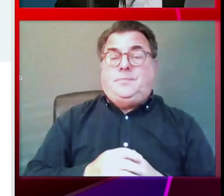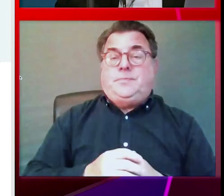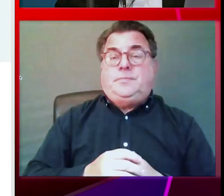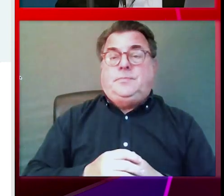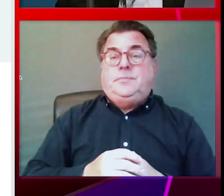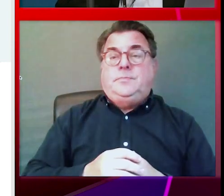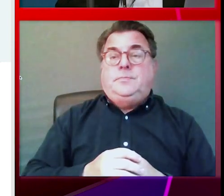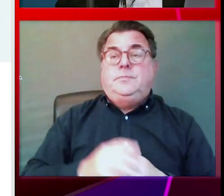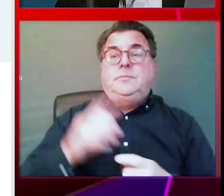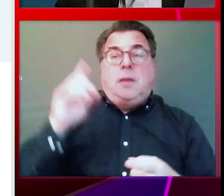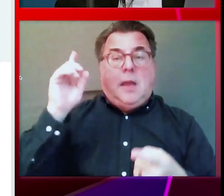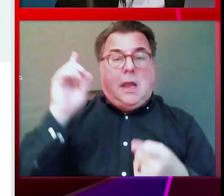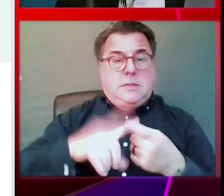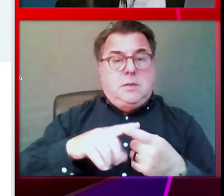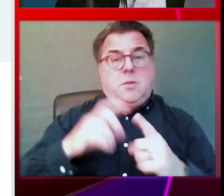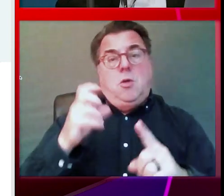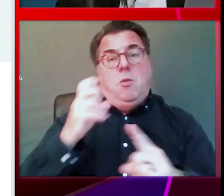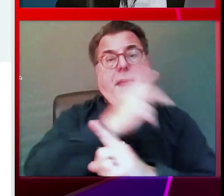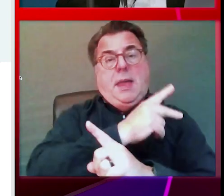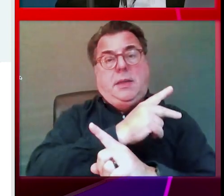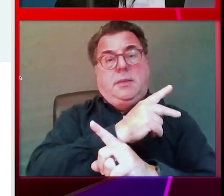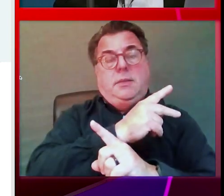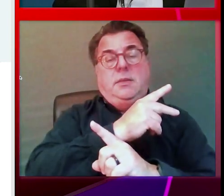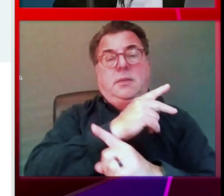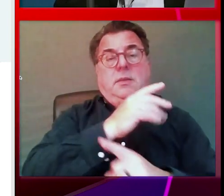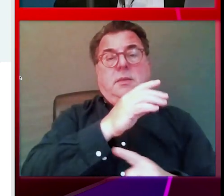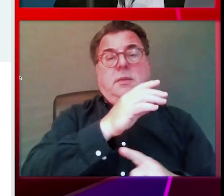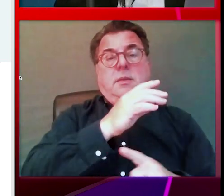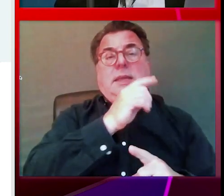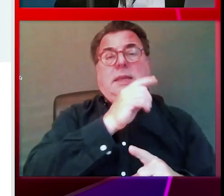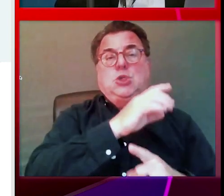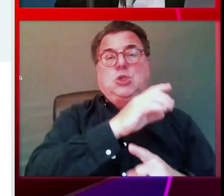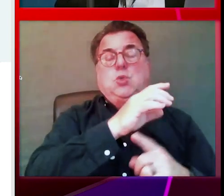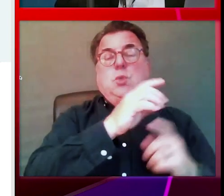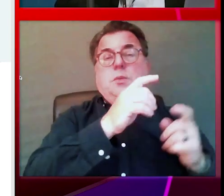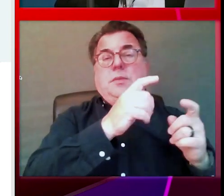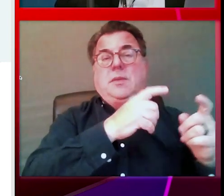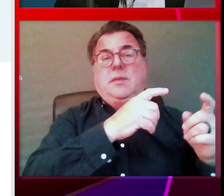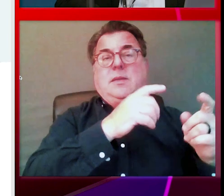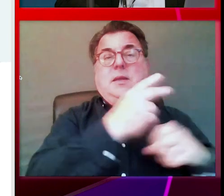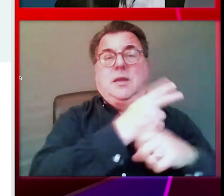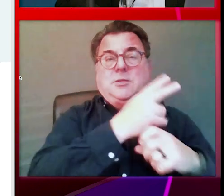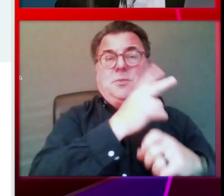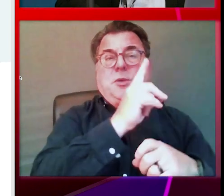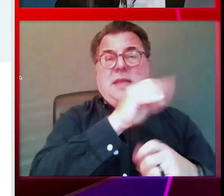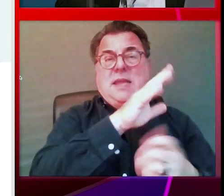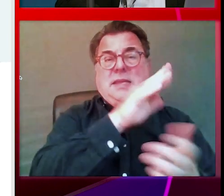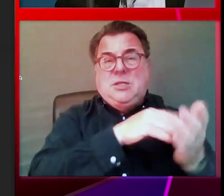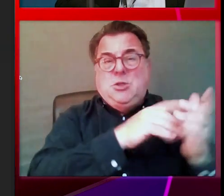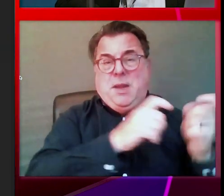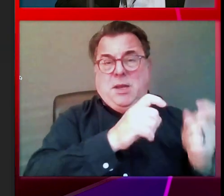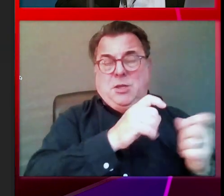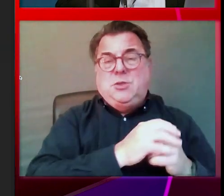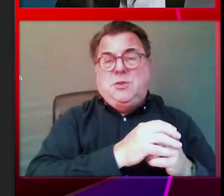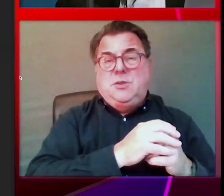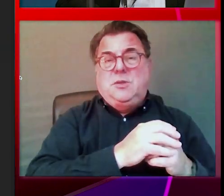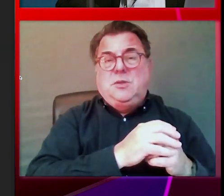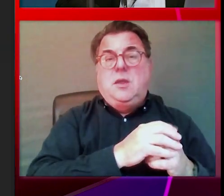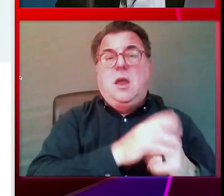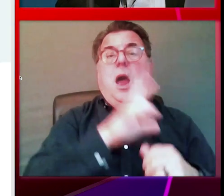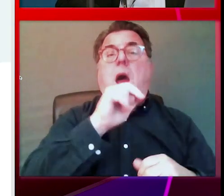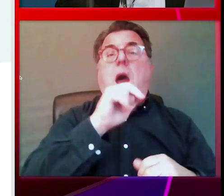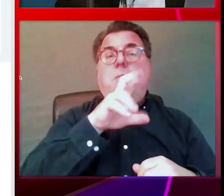Until we come back in the CipherTrust Cloud Manager within the customer data center. And now we're going to do the unblock of the key.